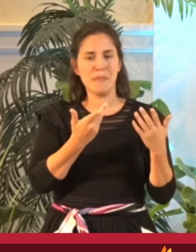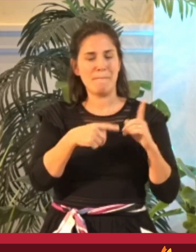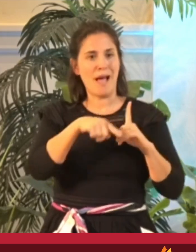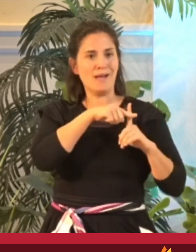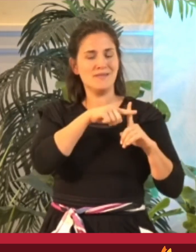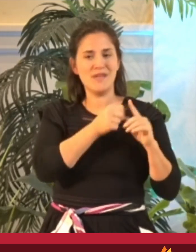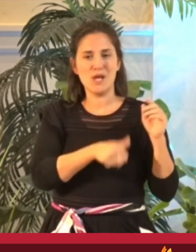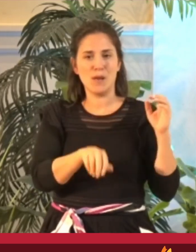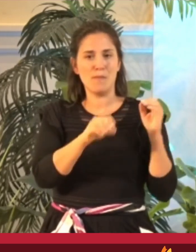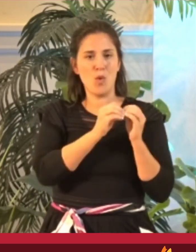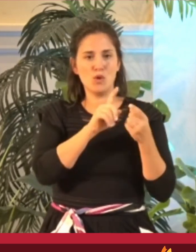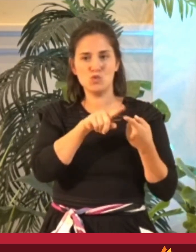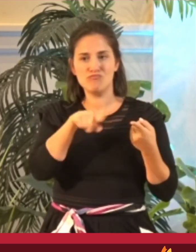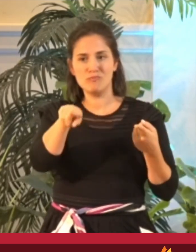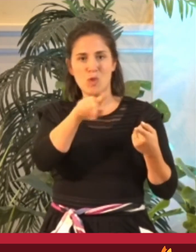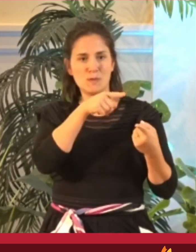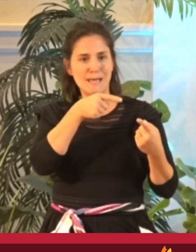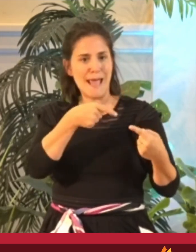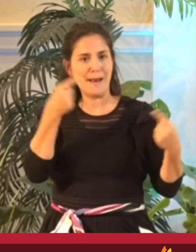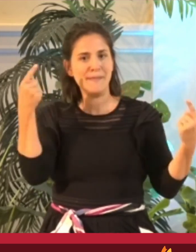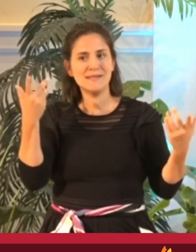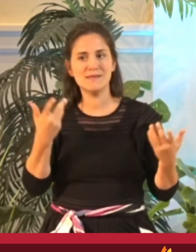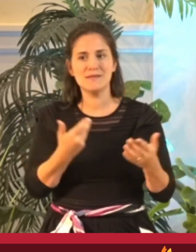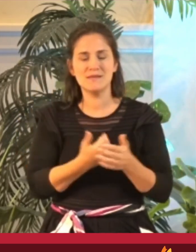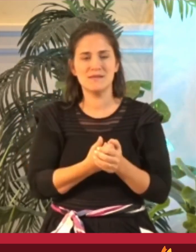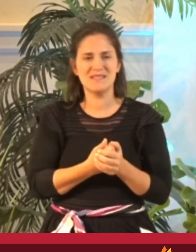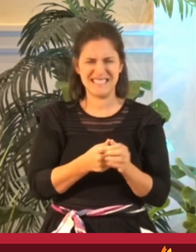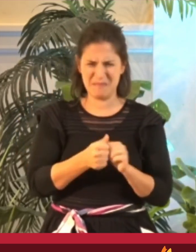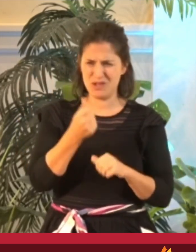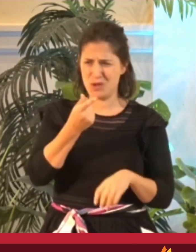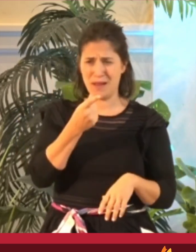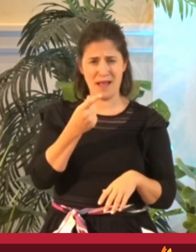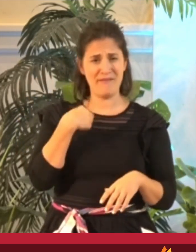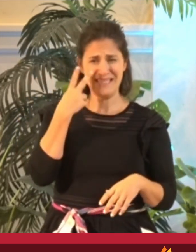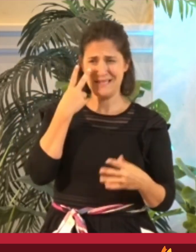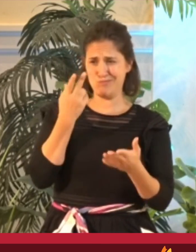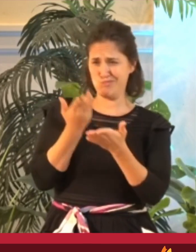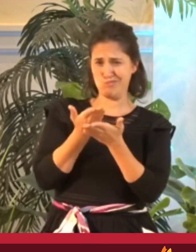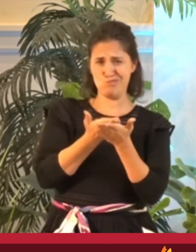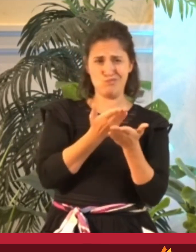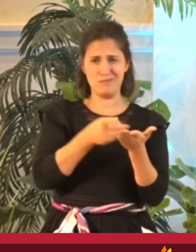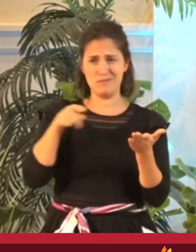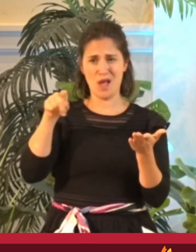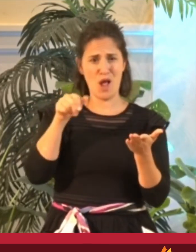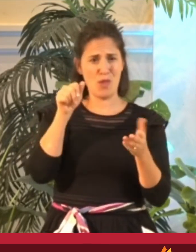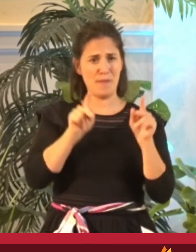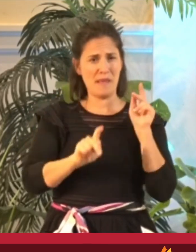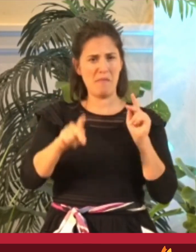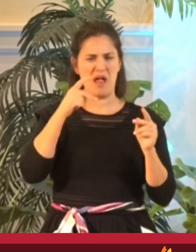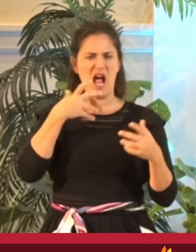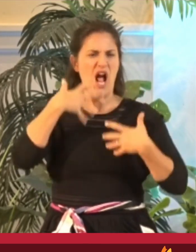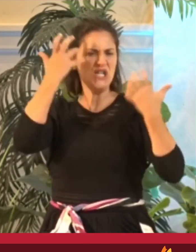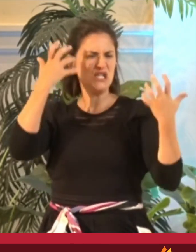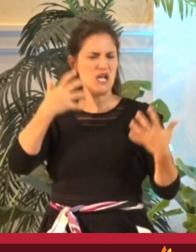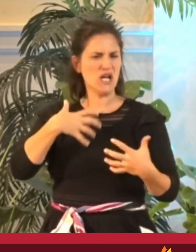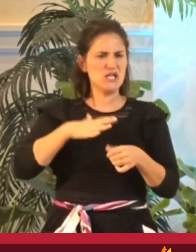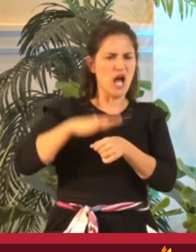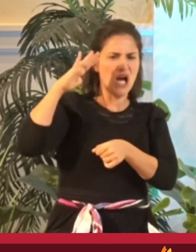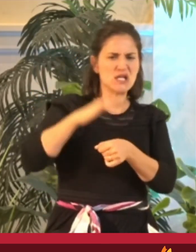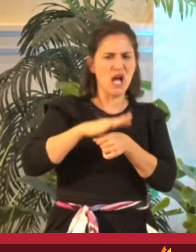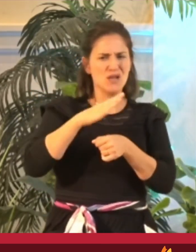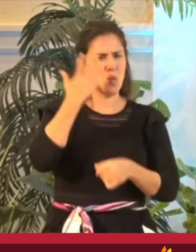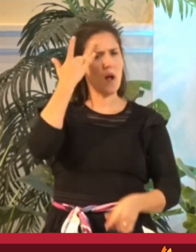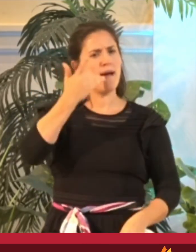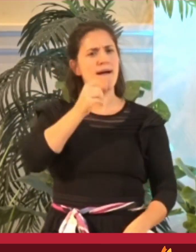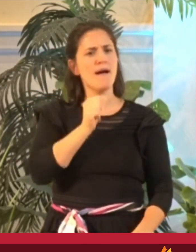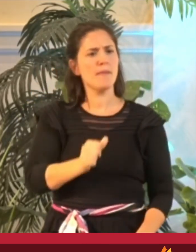be content expressing outrage, cynicism, apathy, and a good old-fashioned